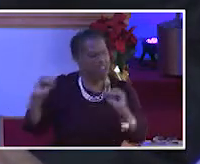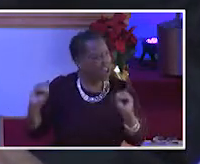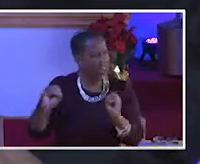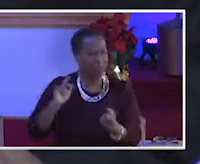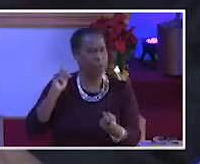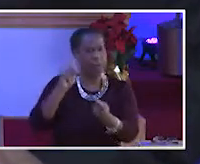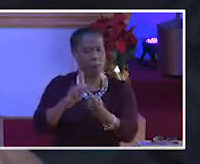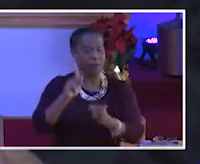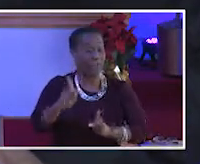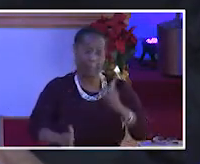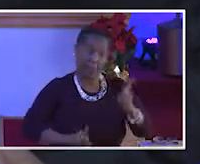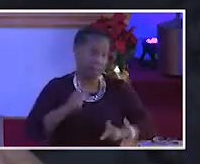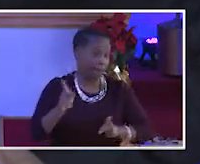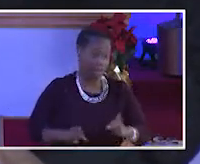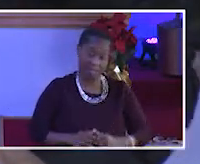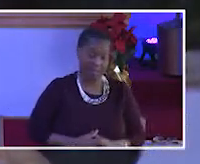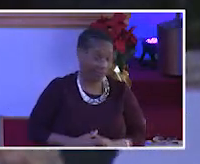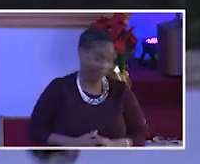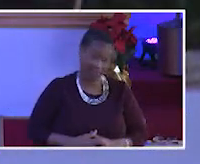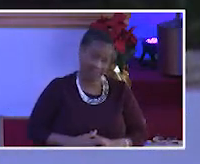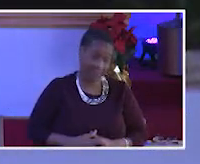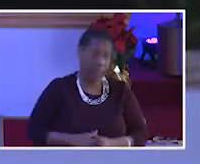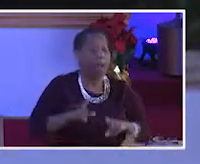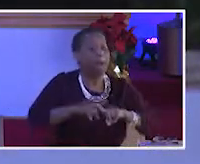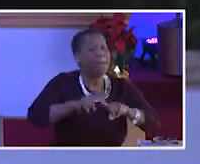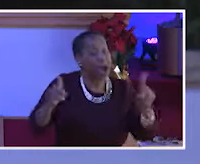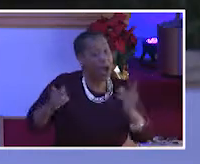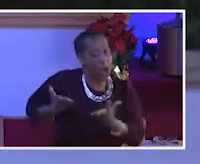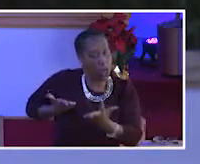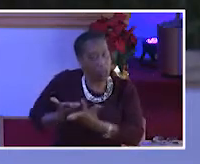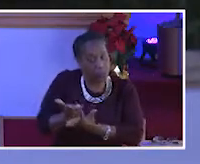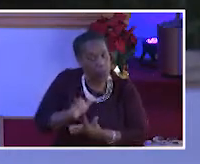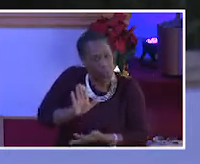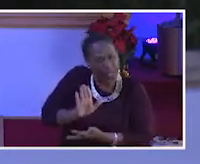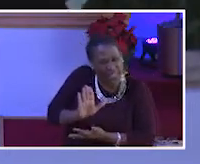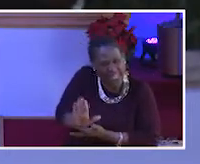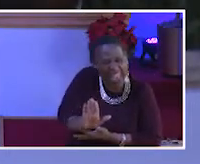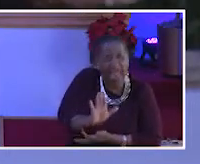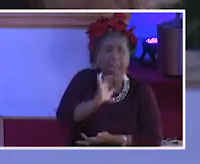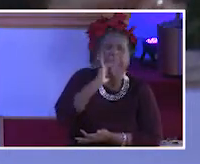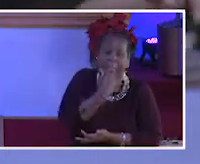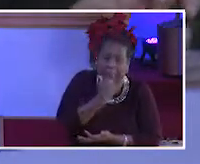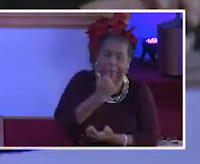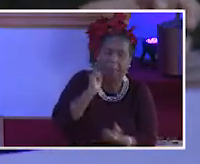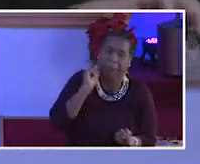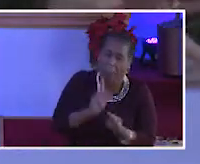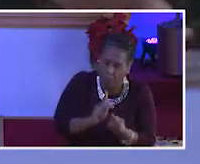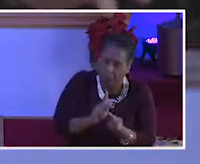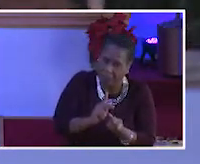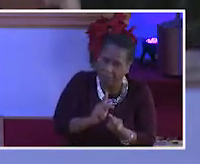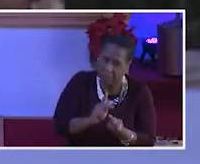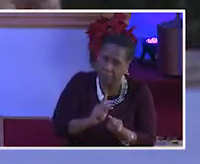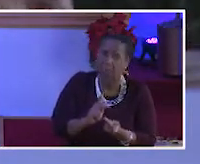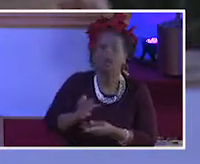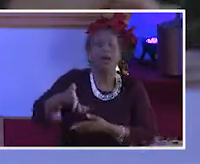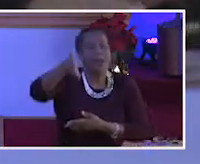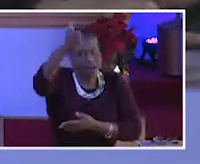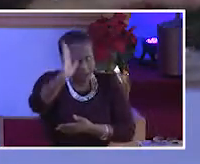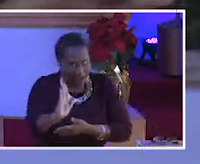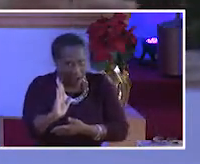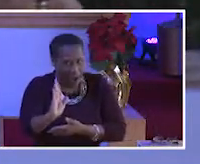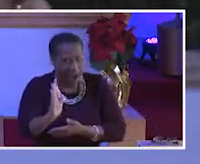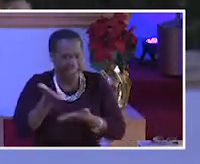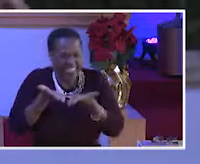perfect people. But through their imperfection, God was